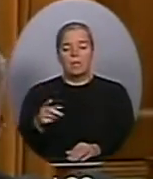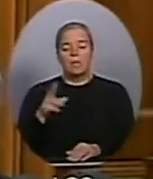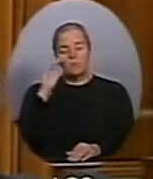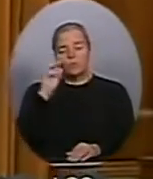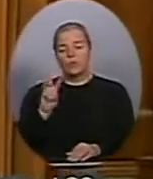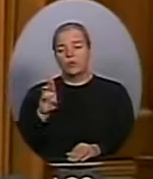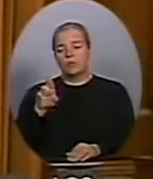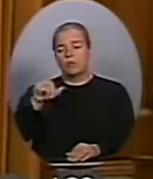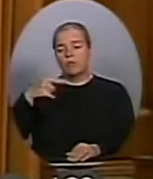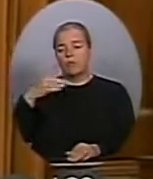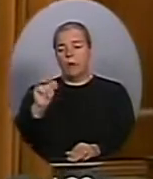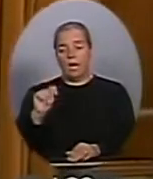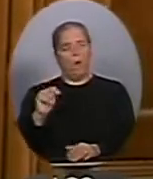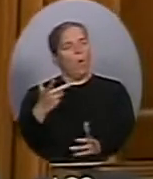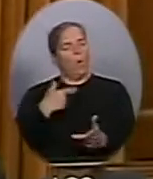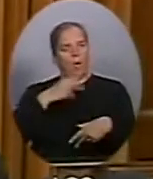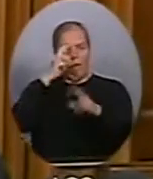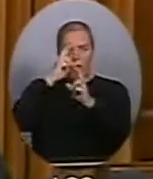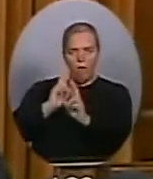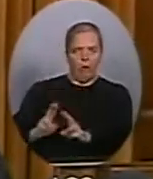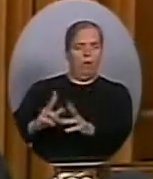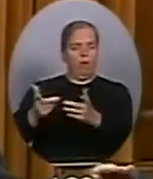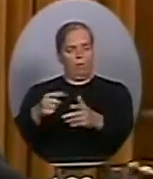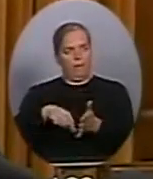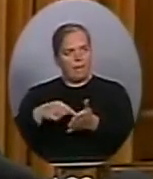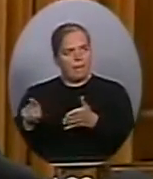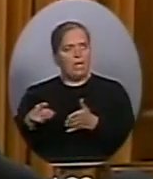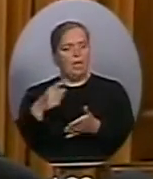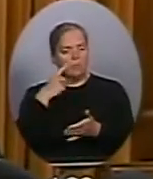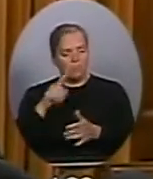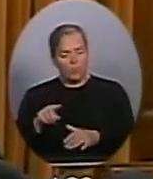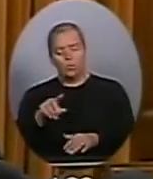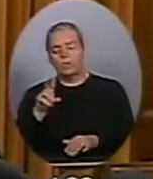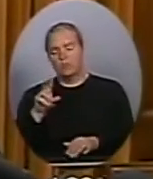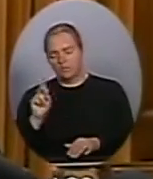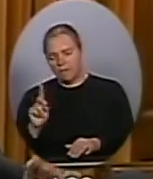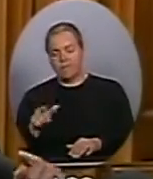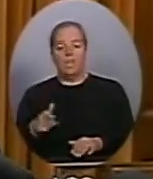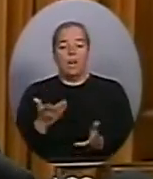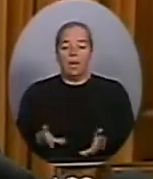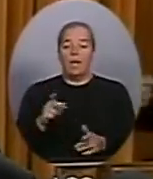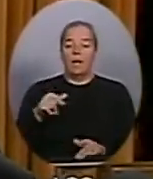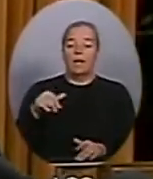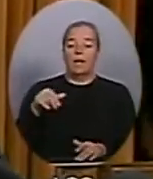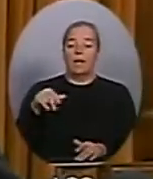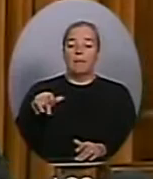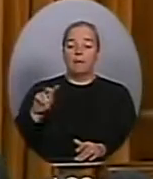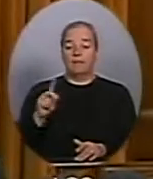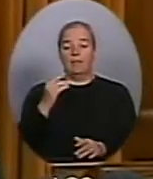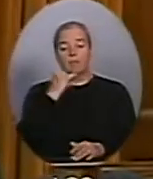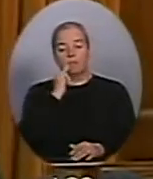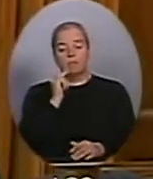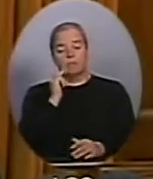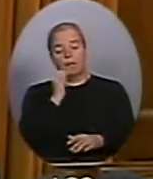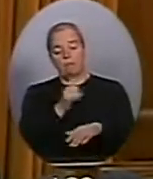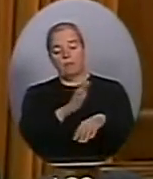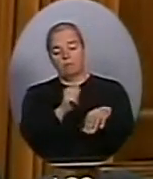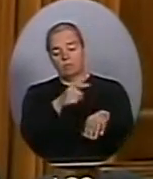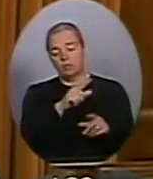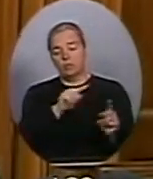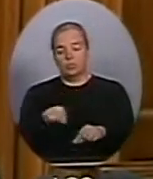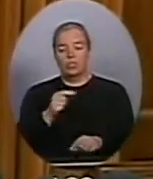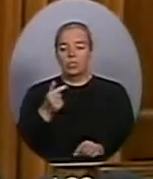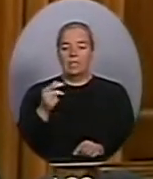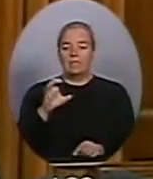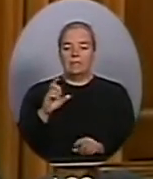calling in the RCMP. We're talking about two key advisors, one in the Prime Minister's office, the other sitting on the in-camera review of the Senate.